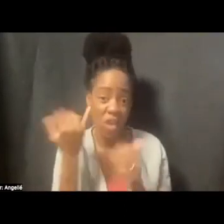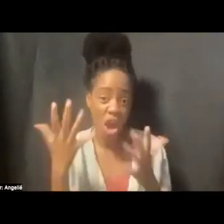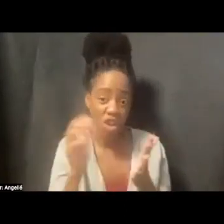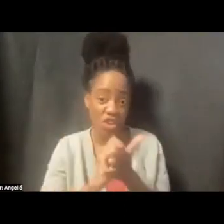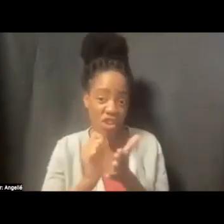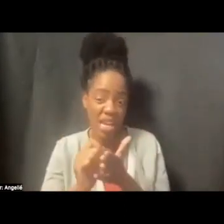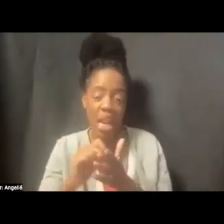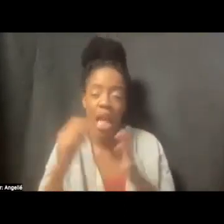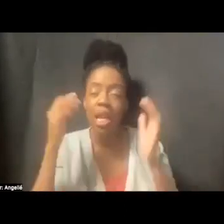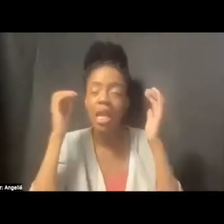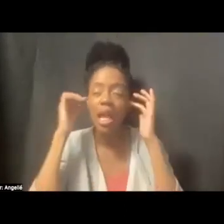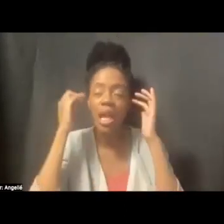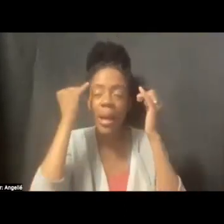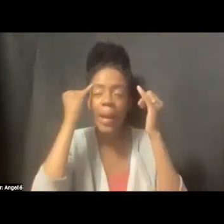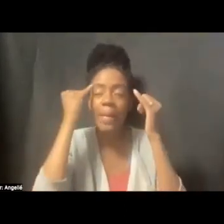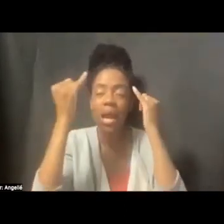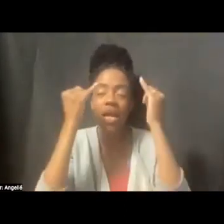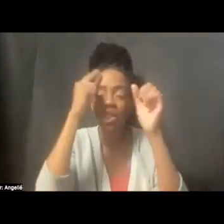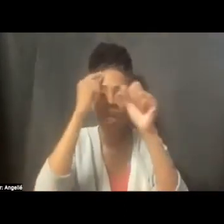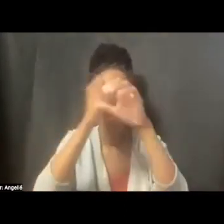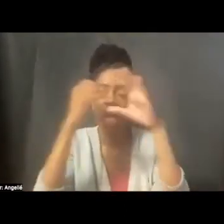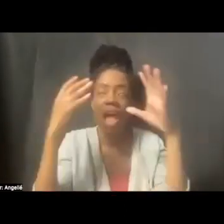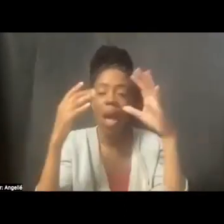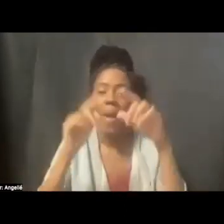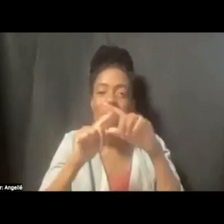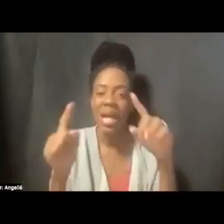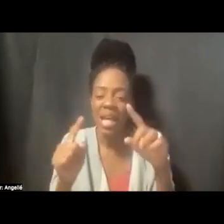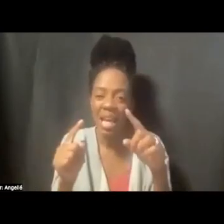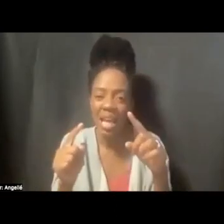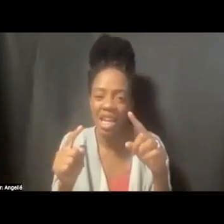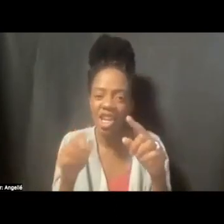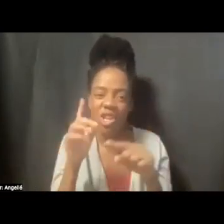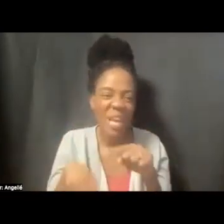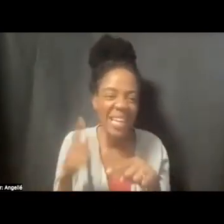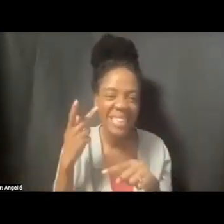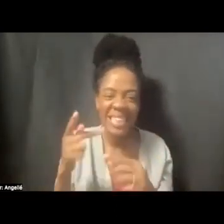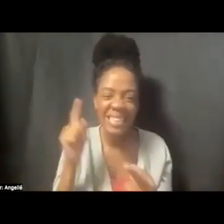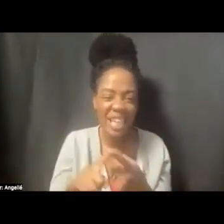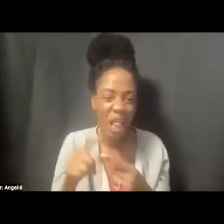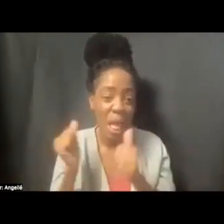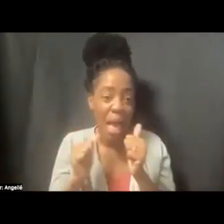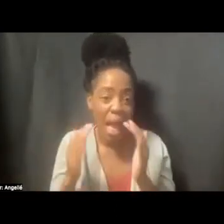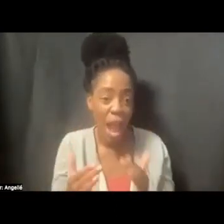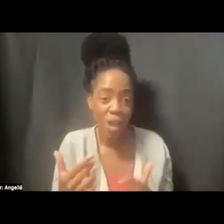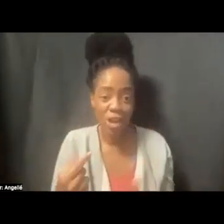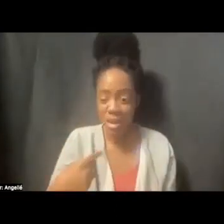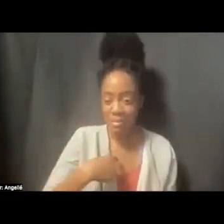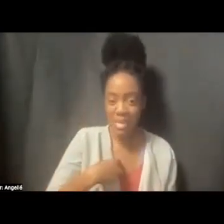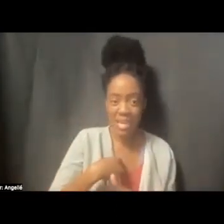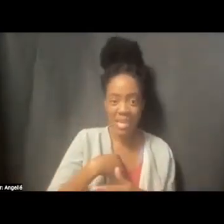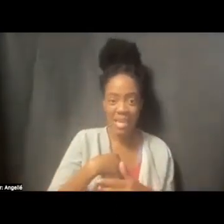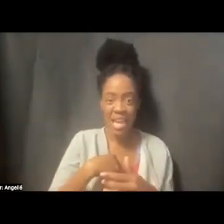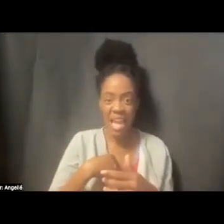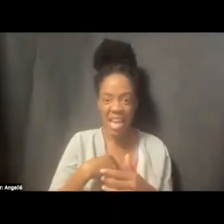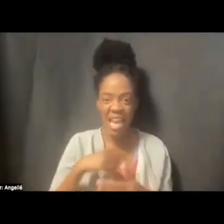hear it in my head, it doesn't come to life until you as an actor and me and costumes